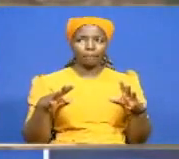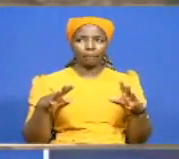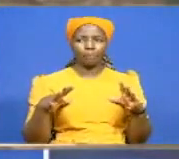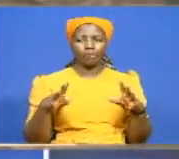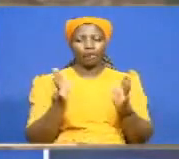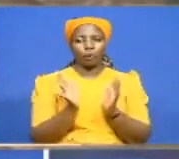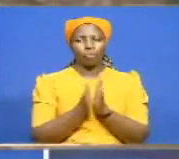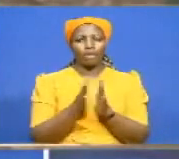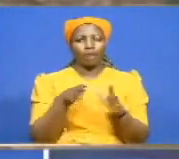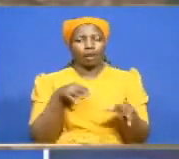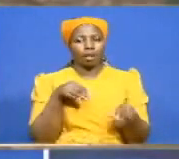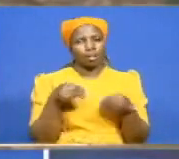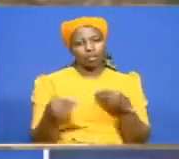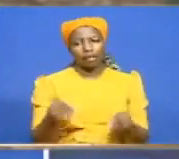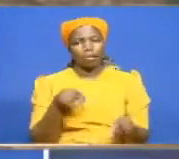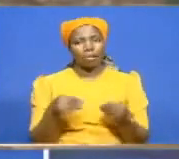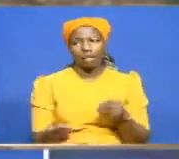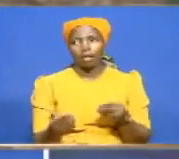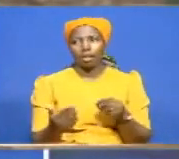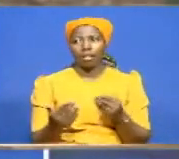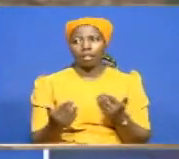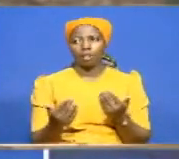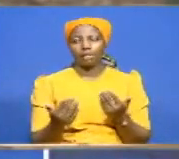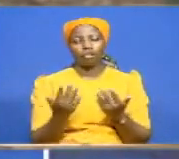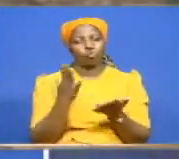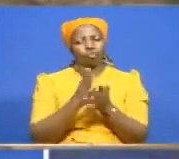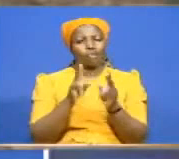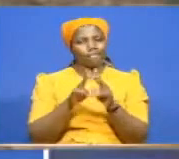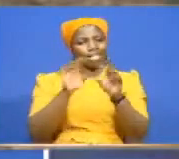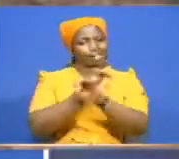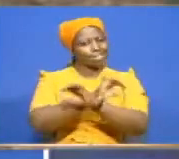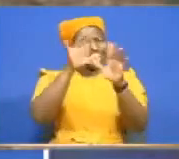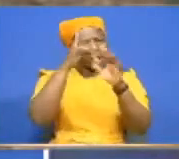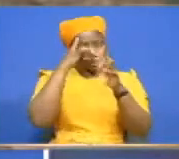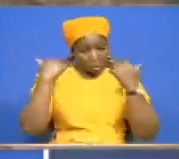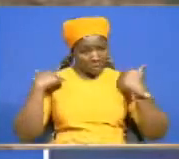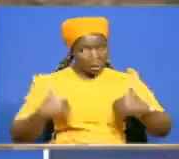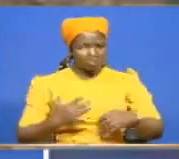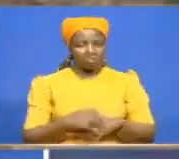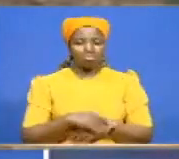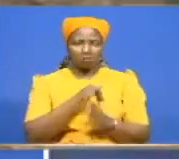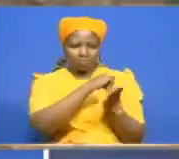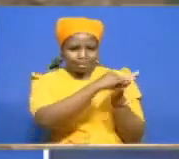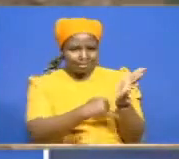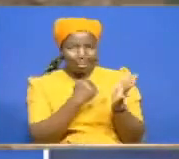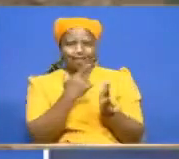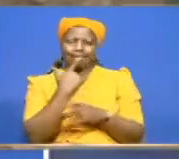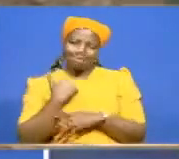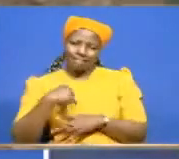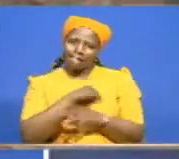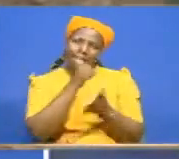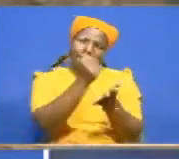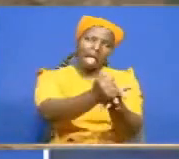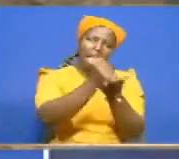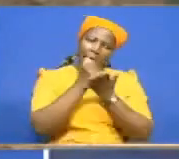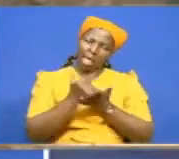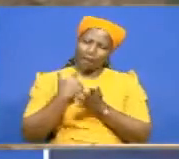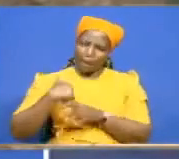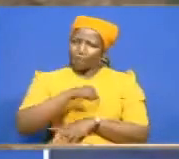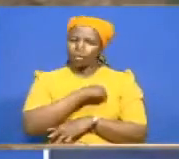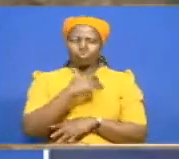with disability for me is very clear. Just telling us, help us to have